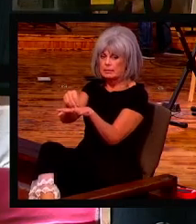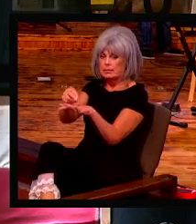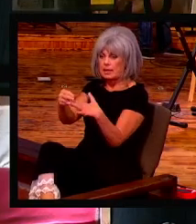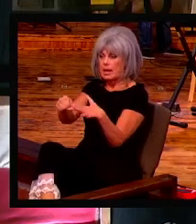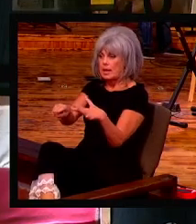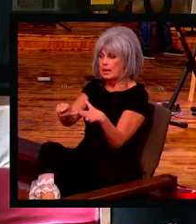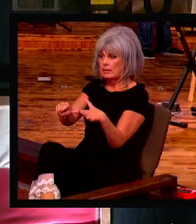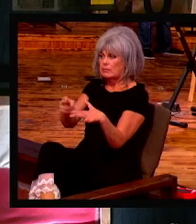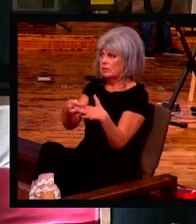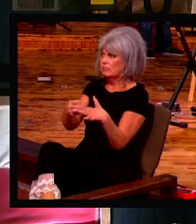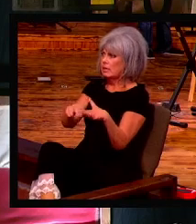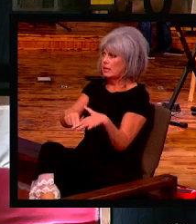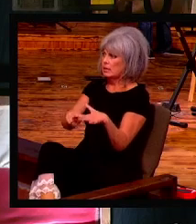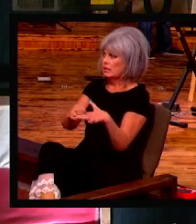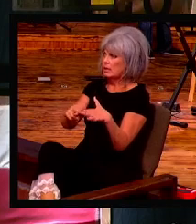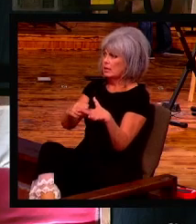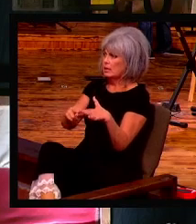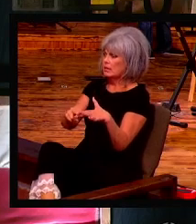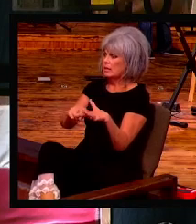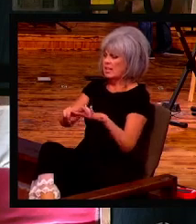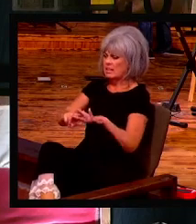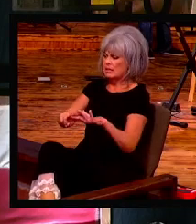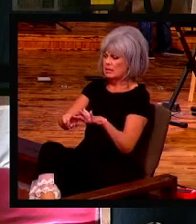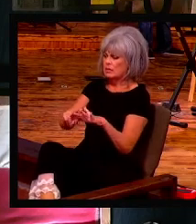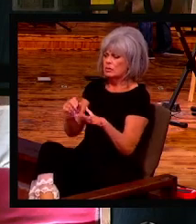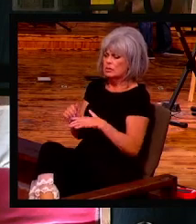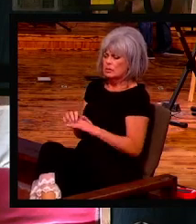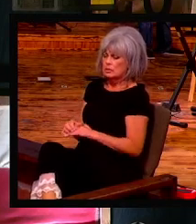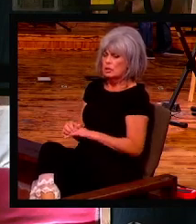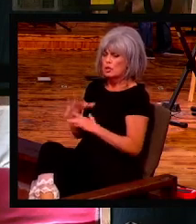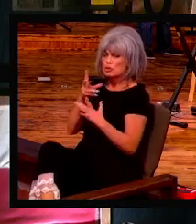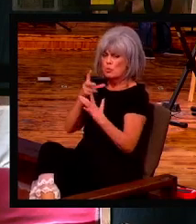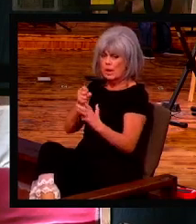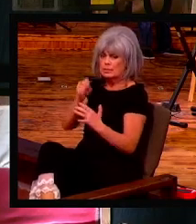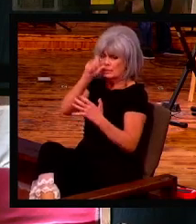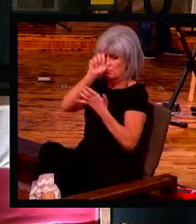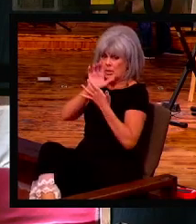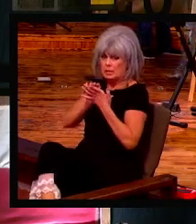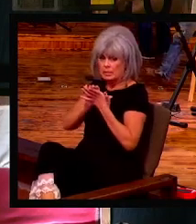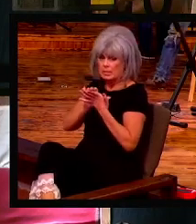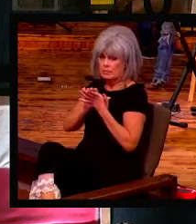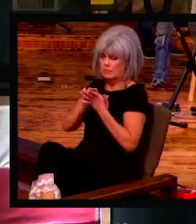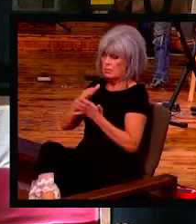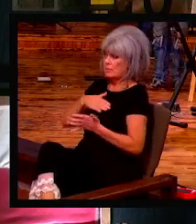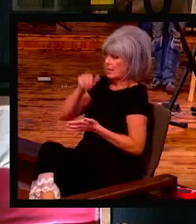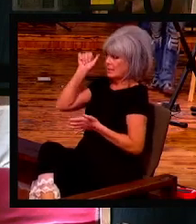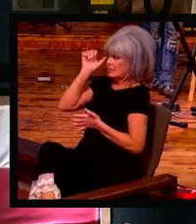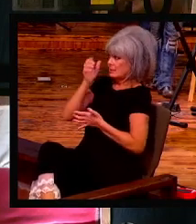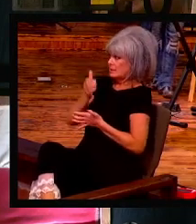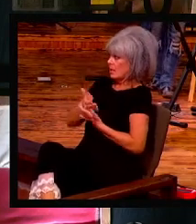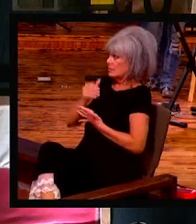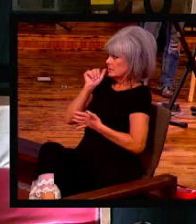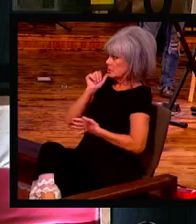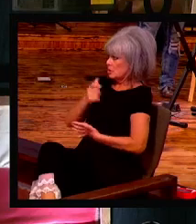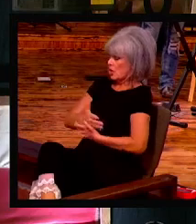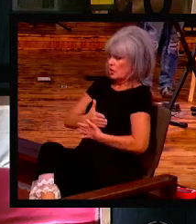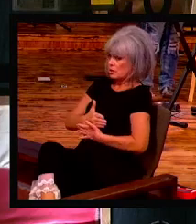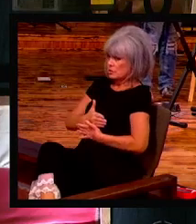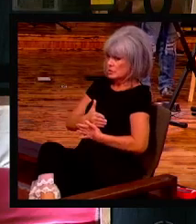Now, my son, my daughter, can you trust and believe that I have success for